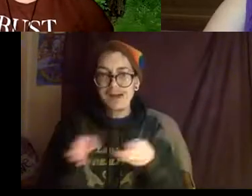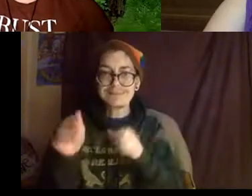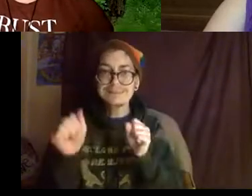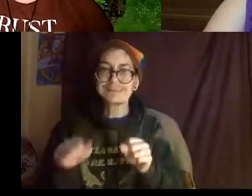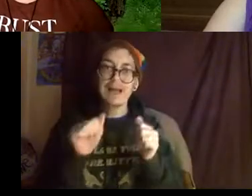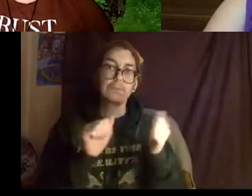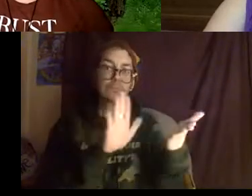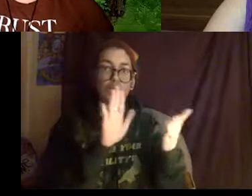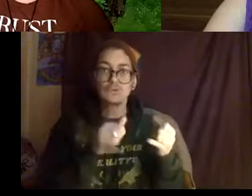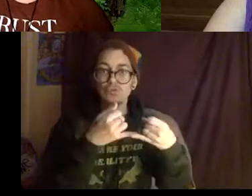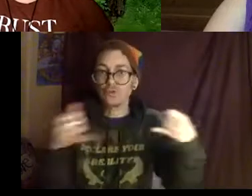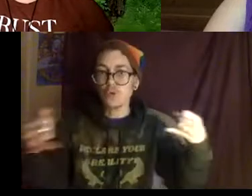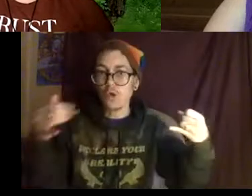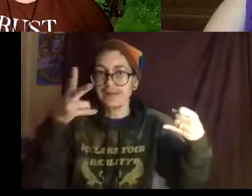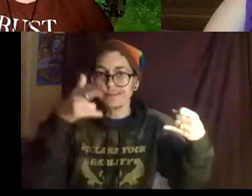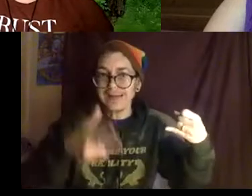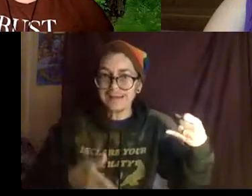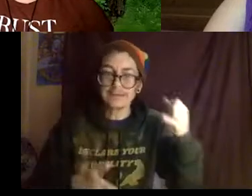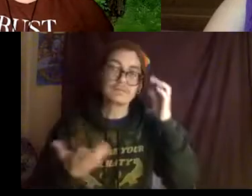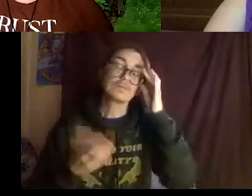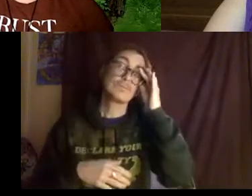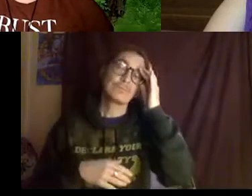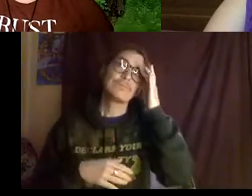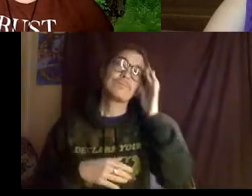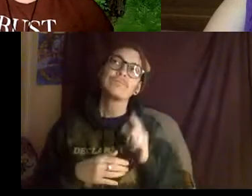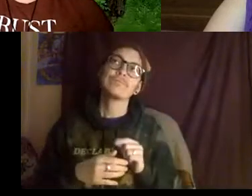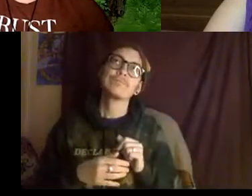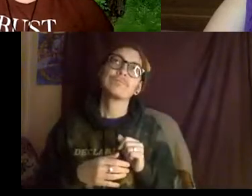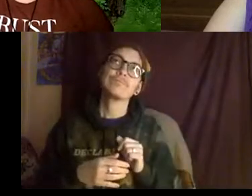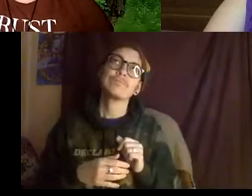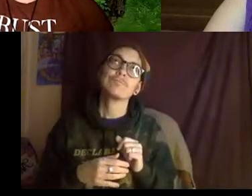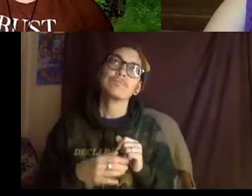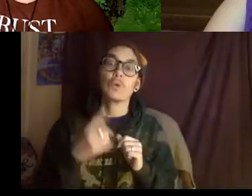Again, there's a lot of different strategies and approaches to that.